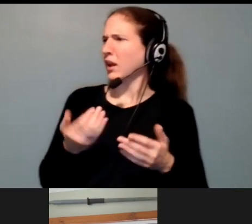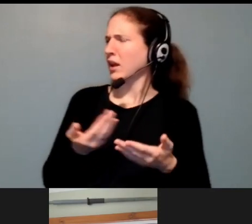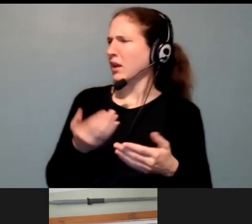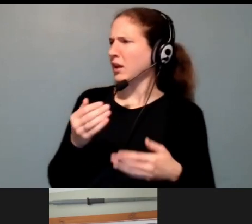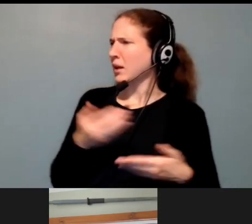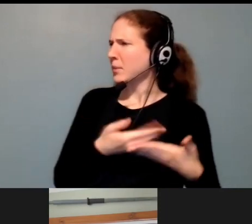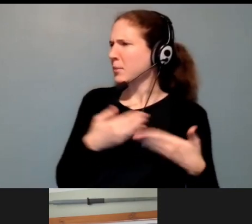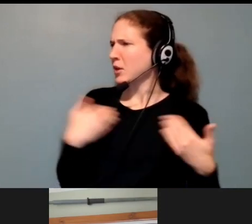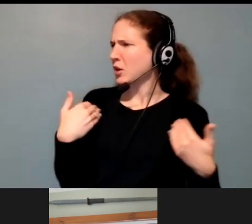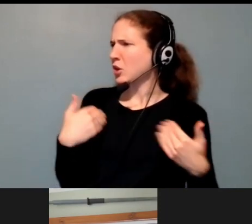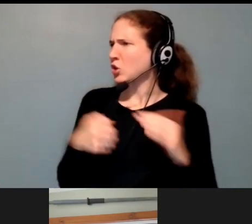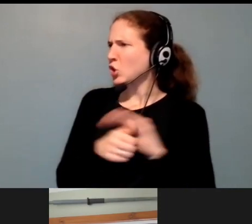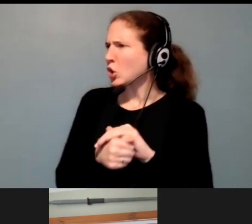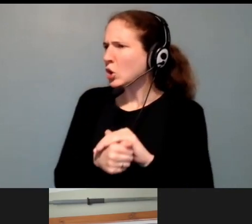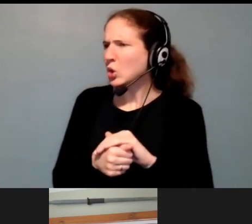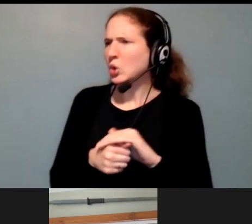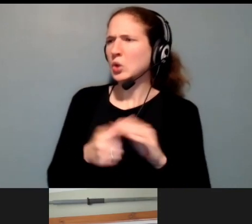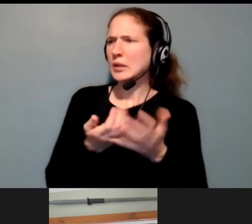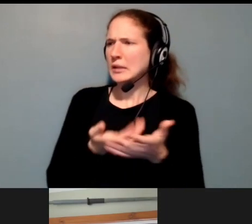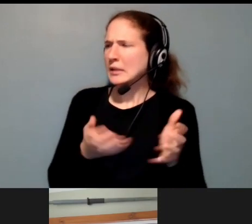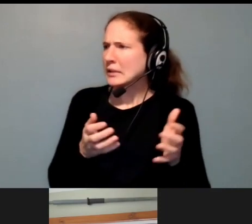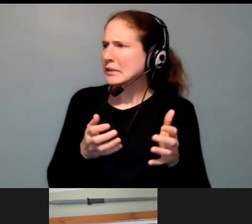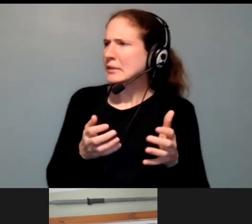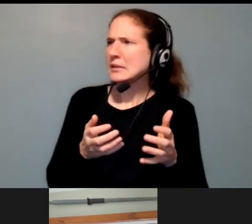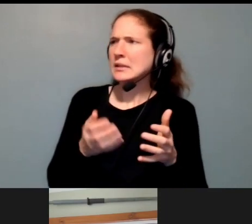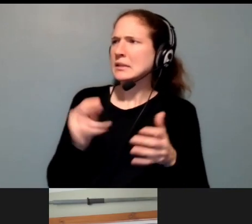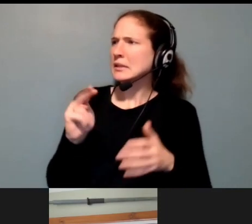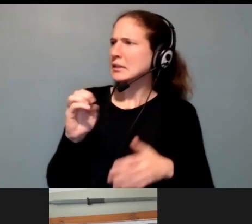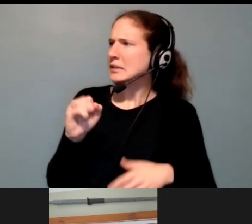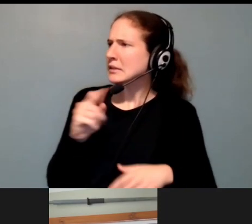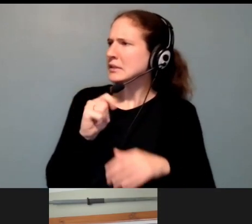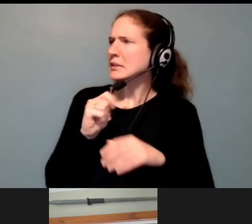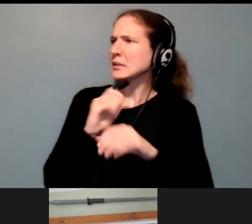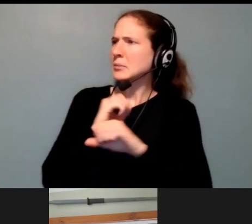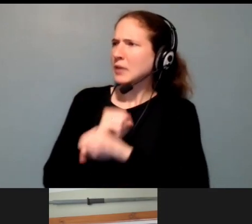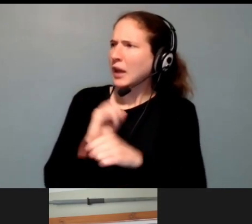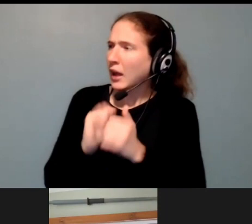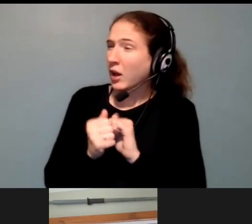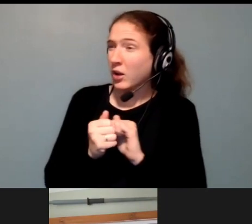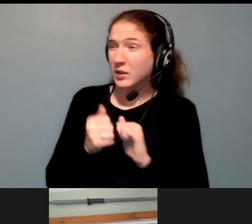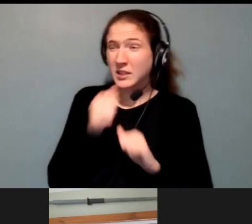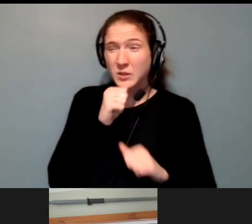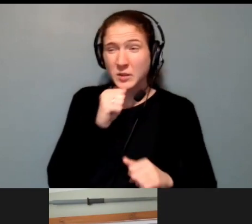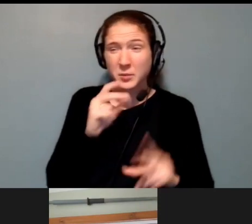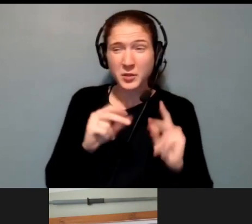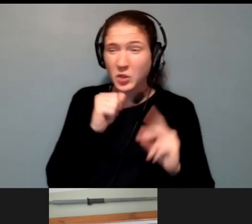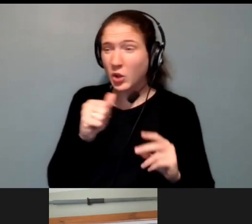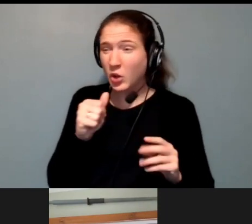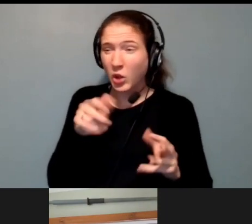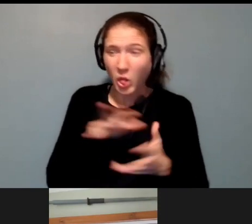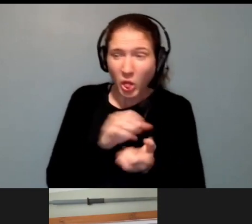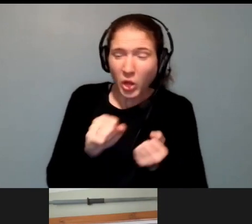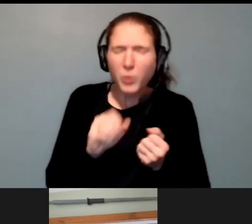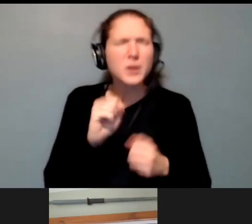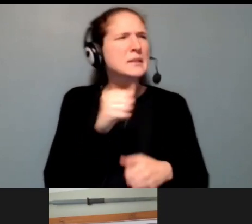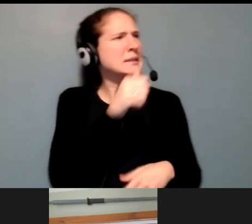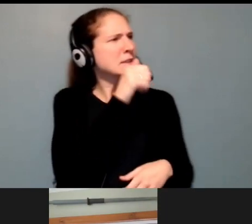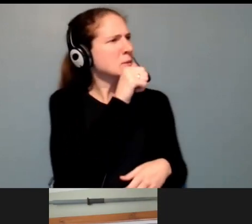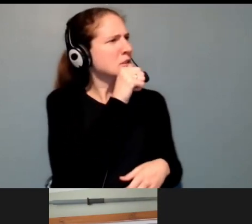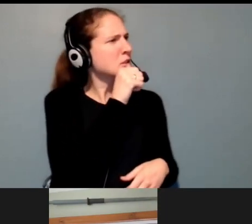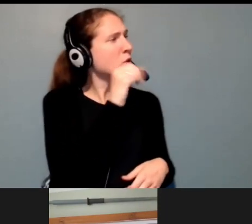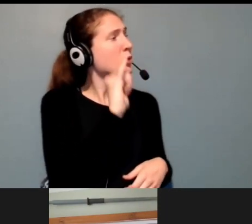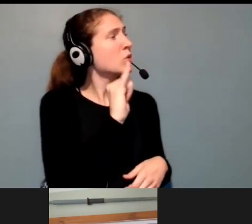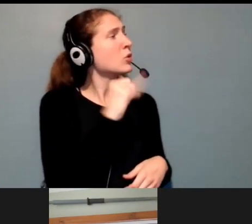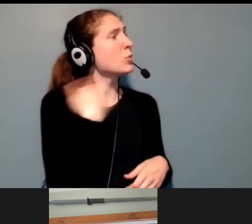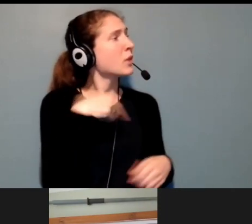secret so people don't mess them up? Yeah, we got to keep them secret because, like I said, turtles are poached. But we protect. We put these